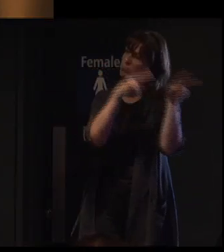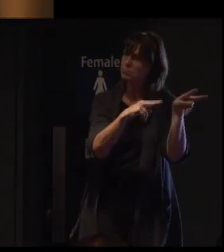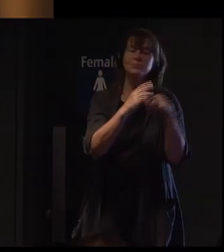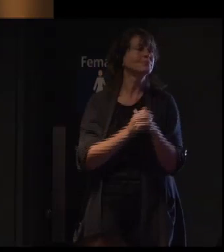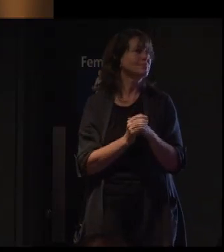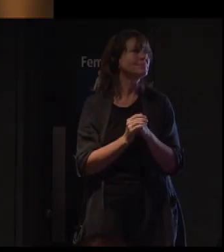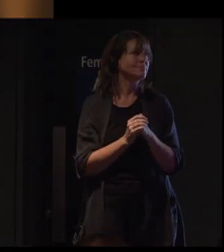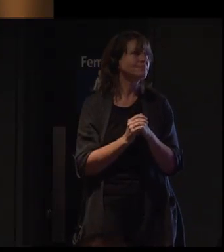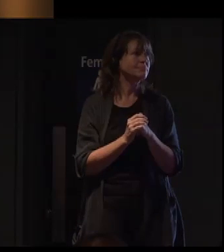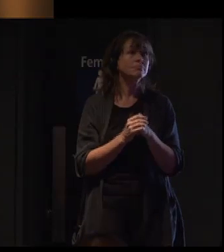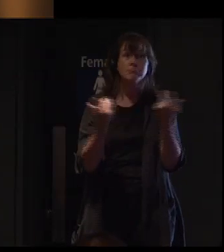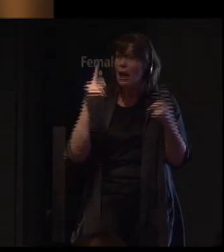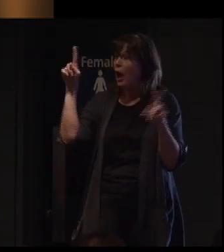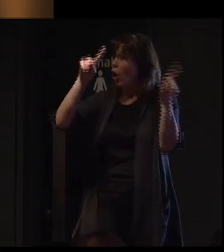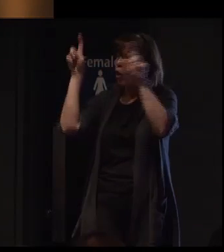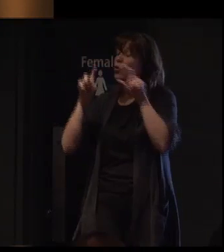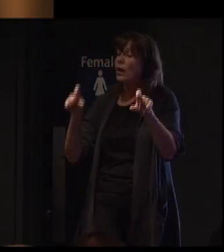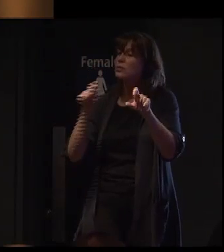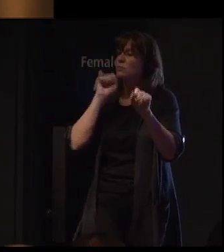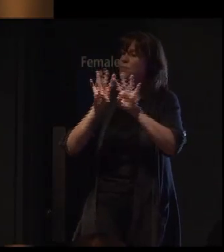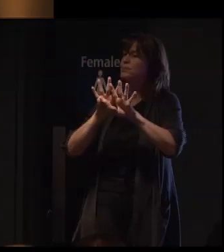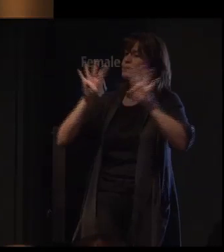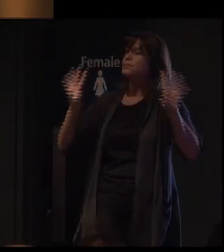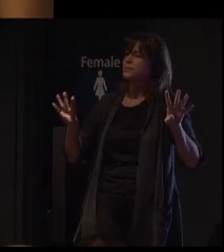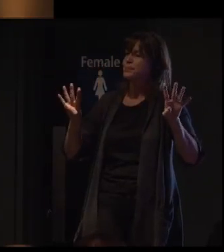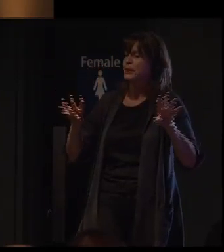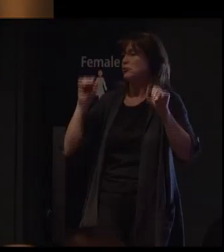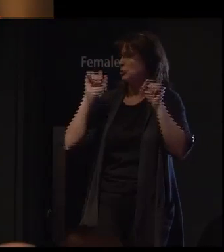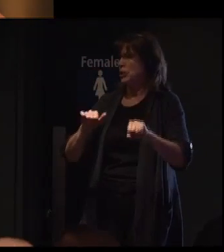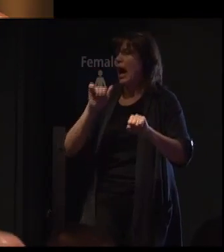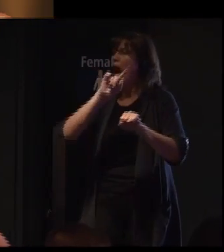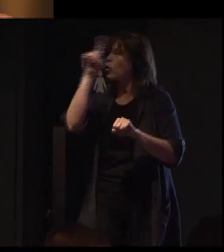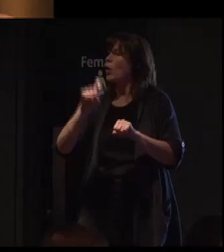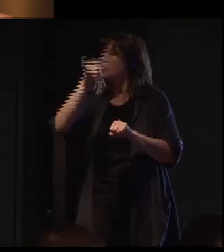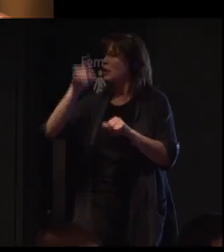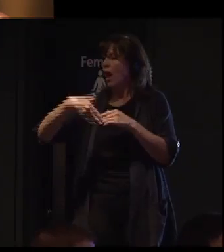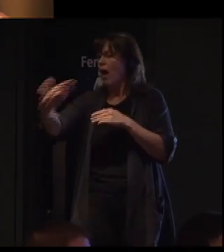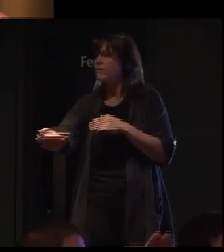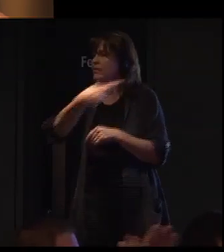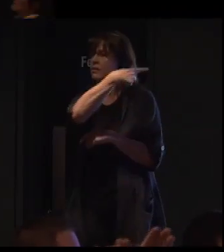if there's questions, I will be in the next panel, so you can ask me all the questions you want. Thank you.